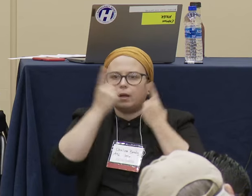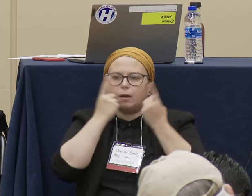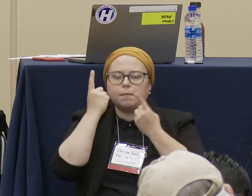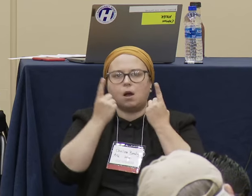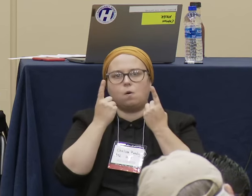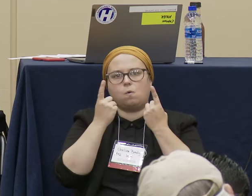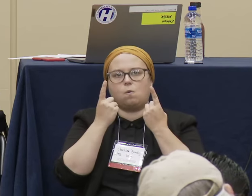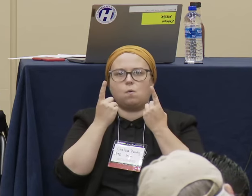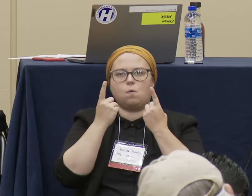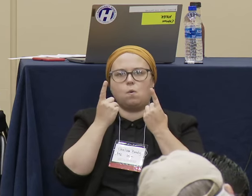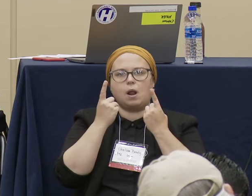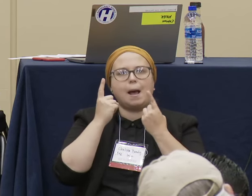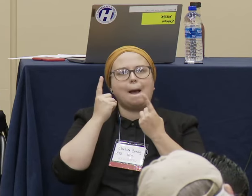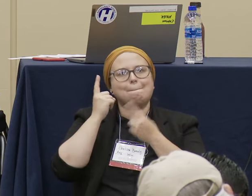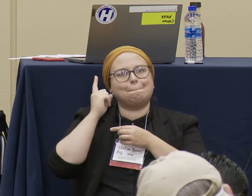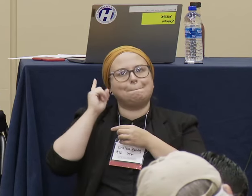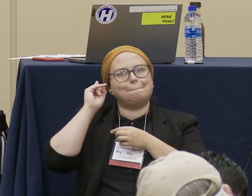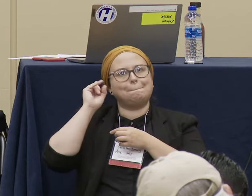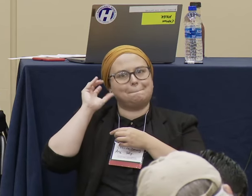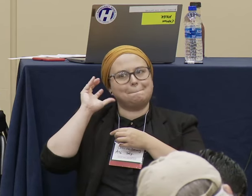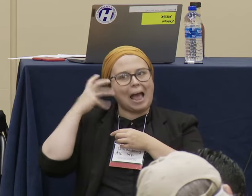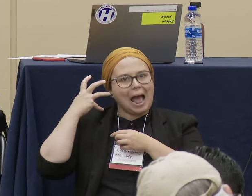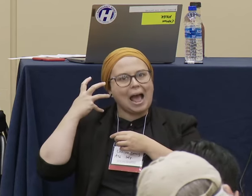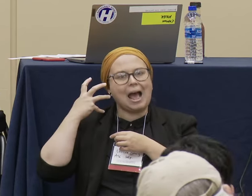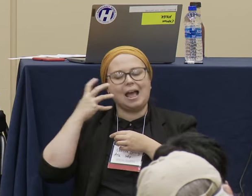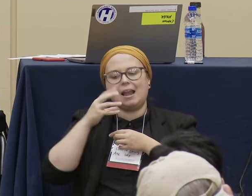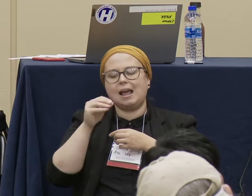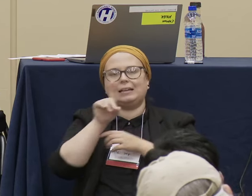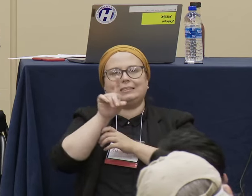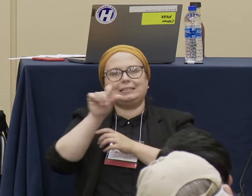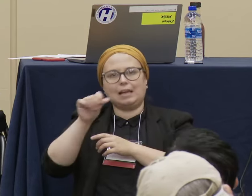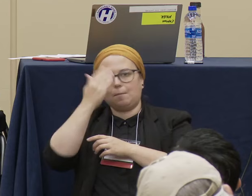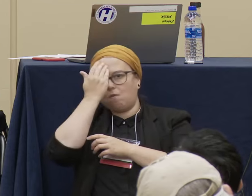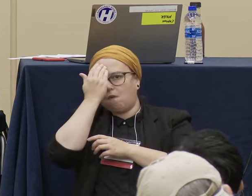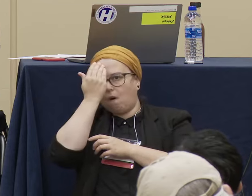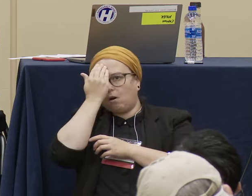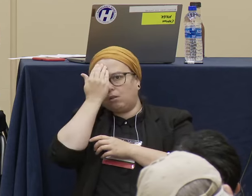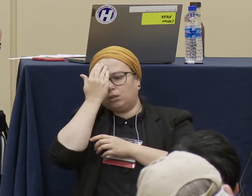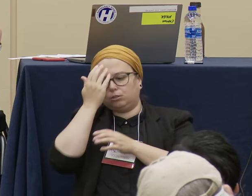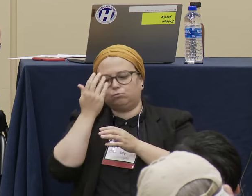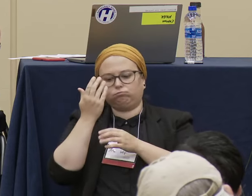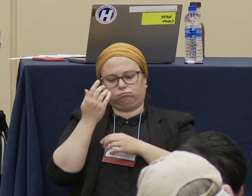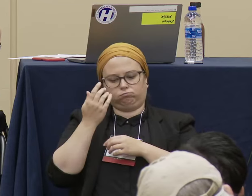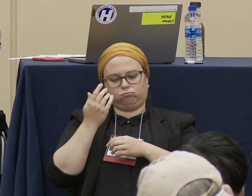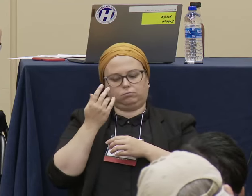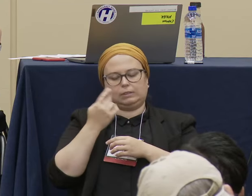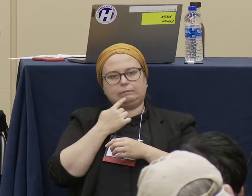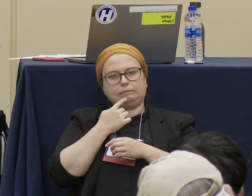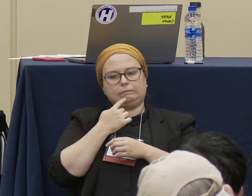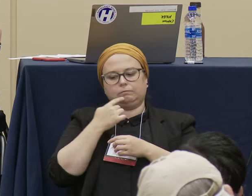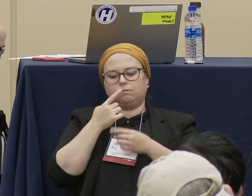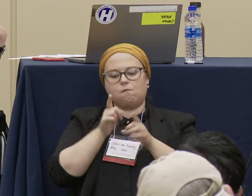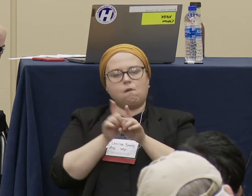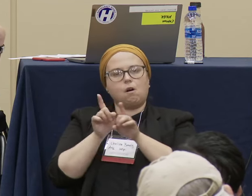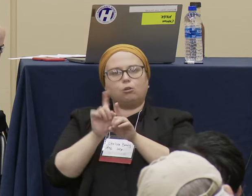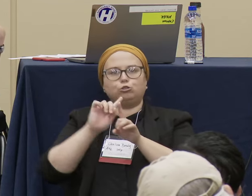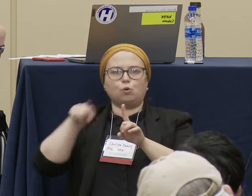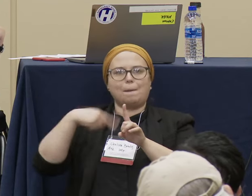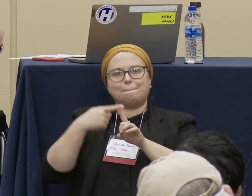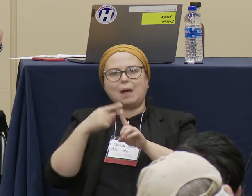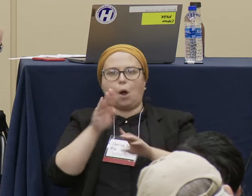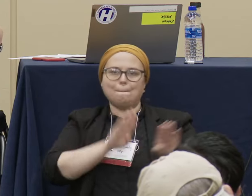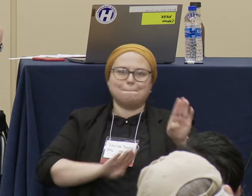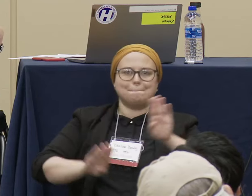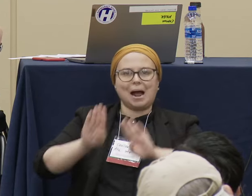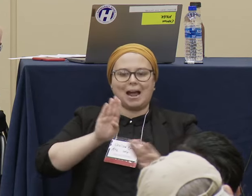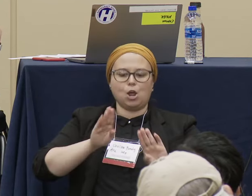the mad and disabled knowledge that tells us that this is also about biopsychiatry